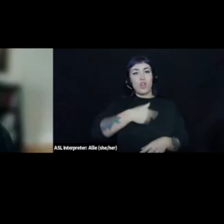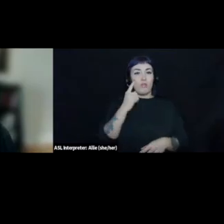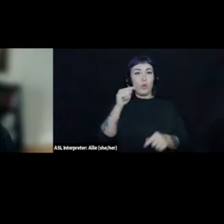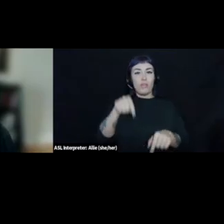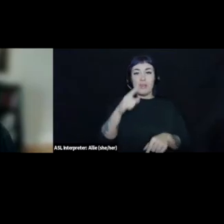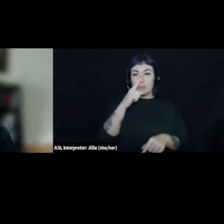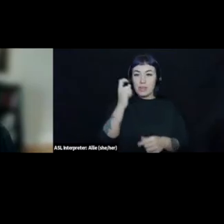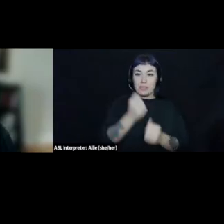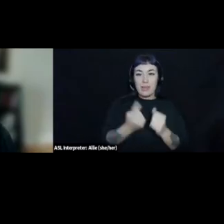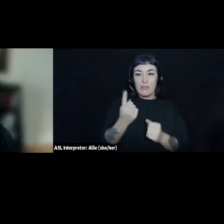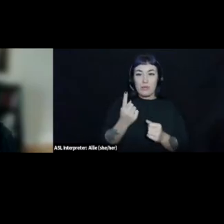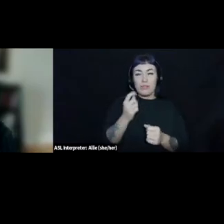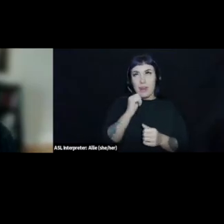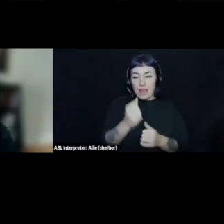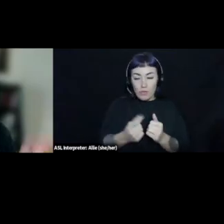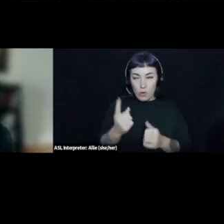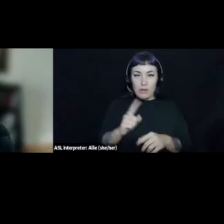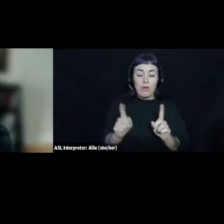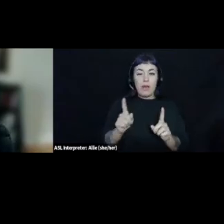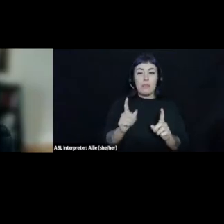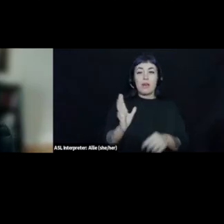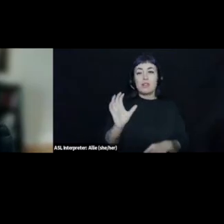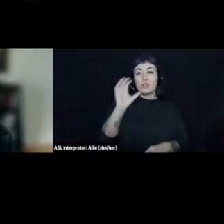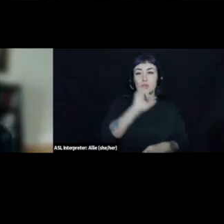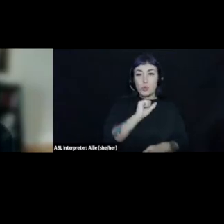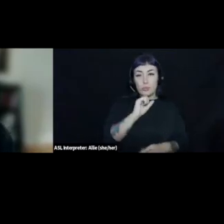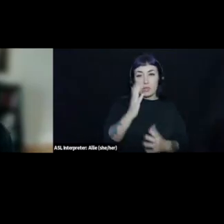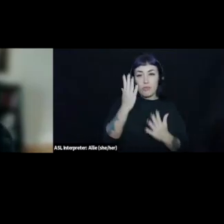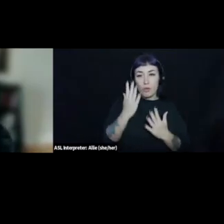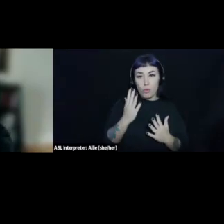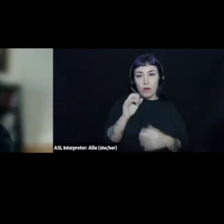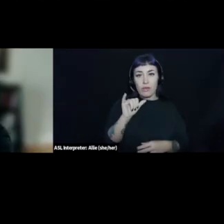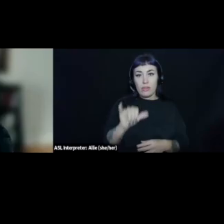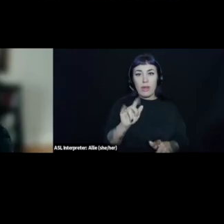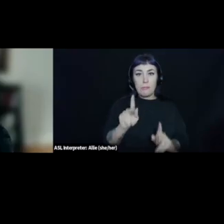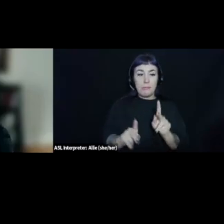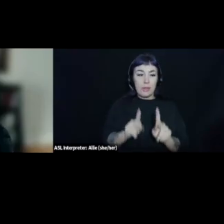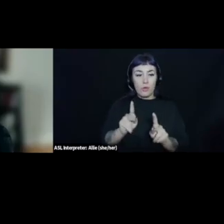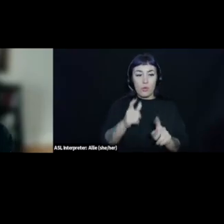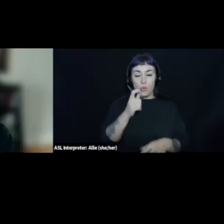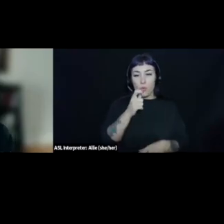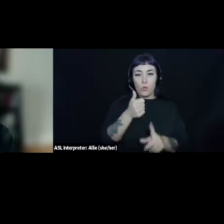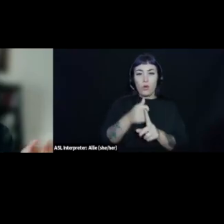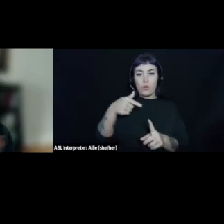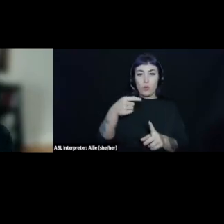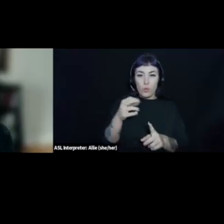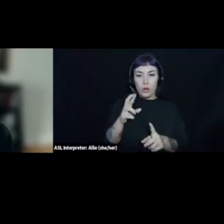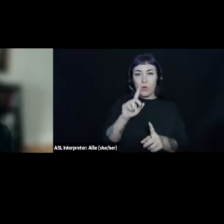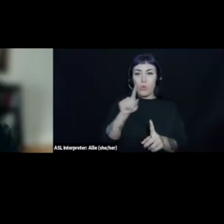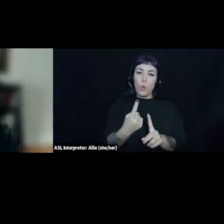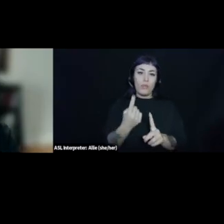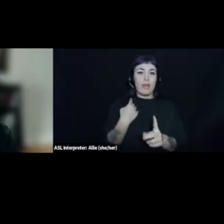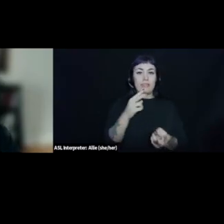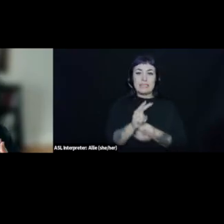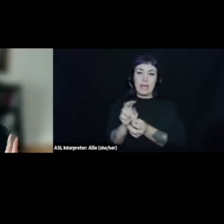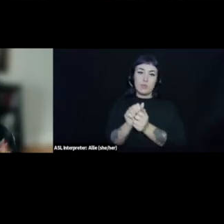not everybody, but it is assumed, unfortunately, that people who are queer are only having